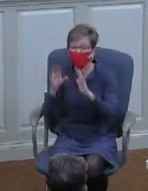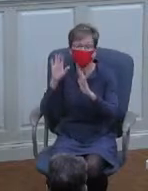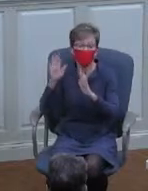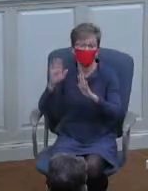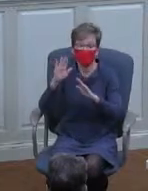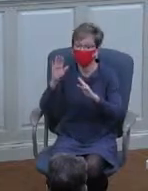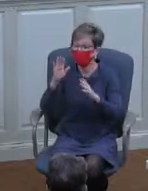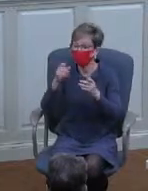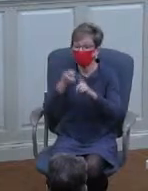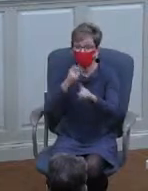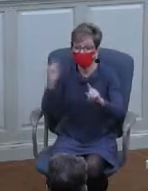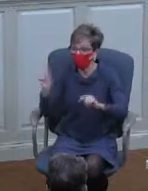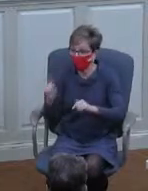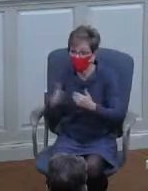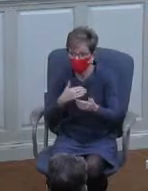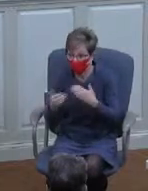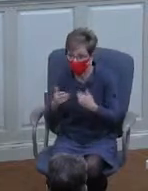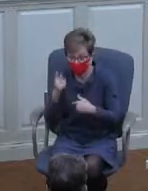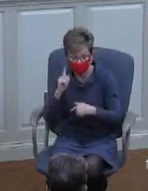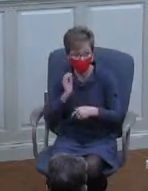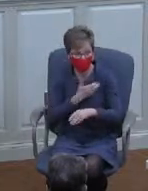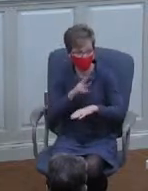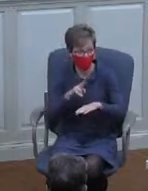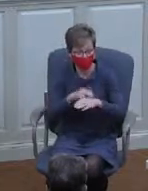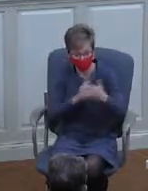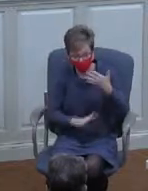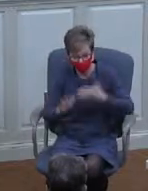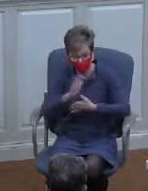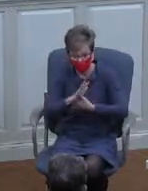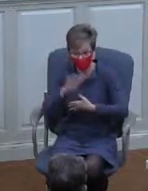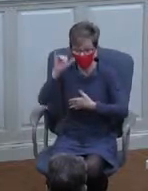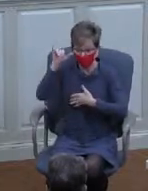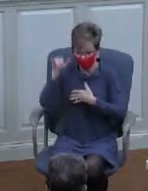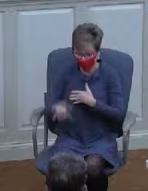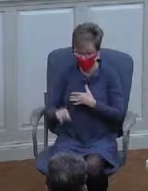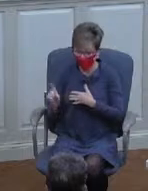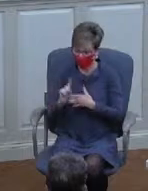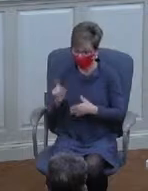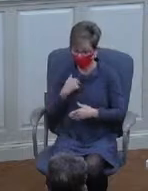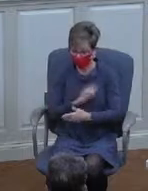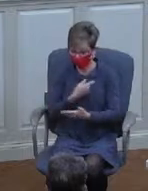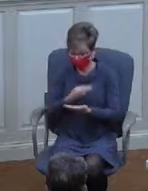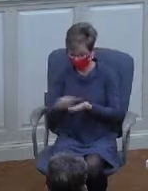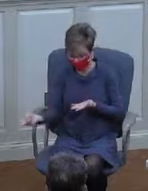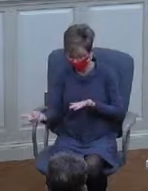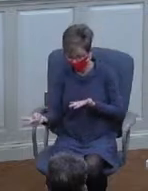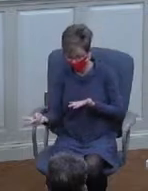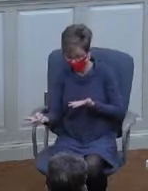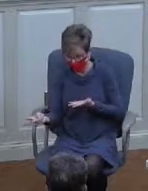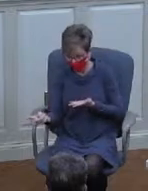priority. How is the source of our failures rooted in the dumbing down of our